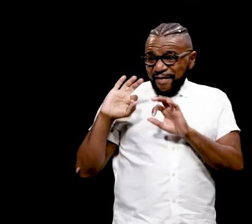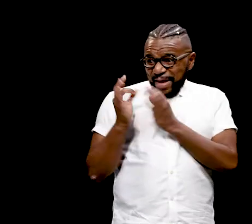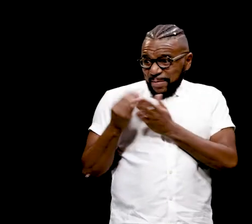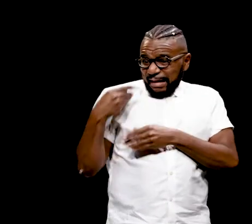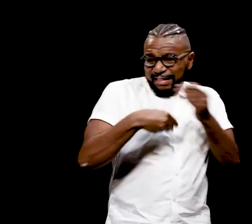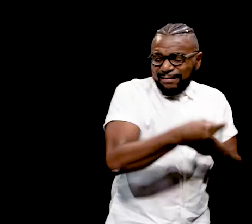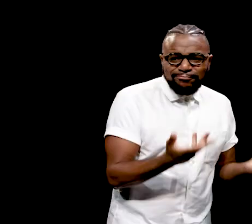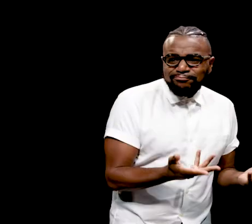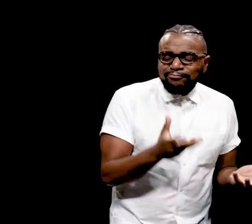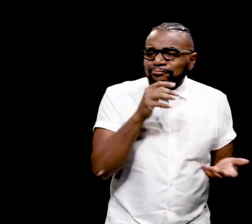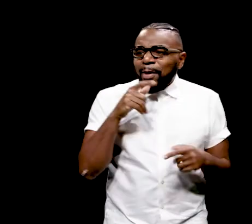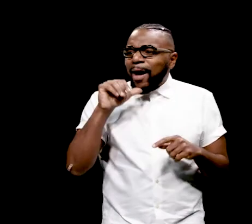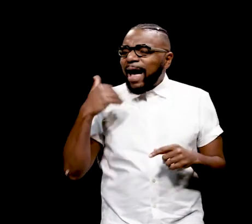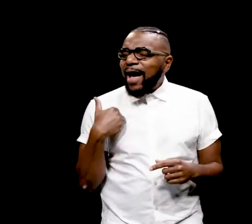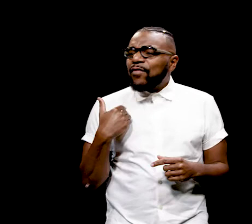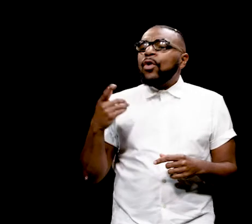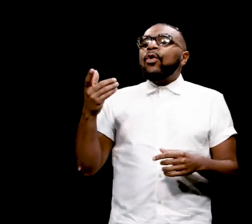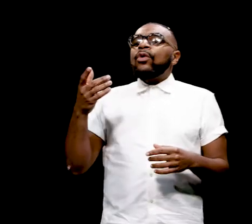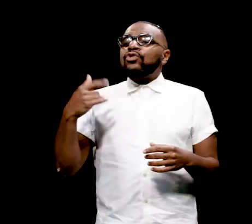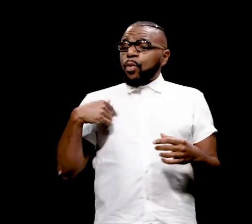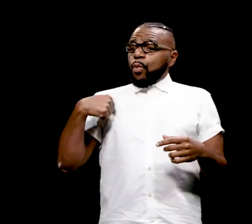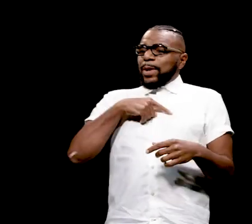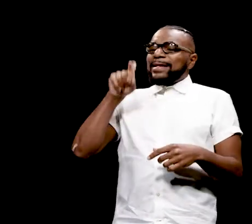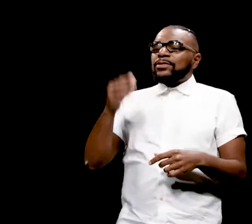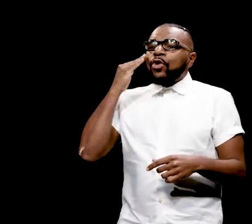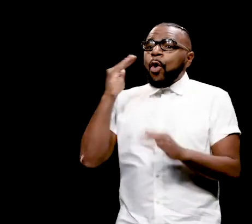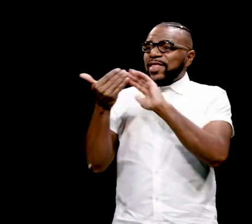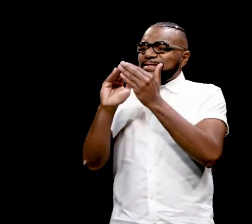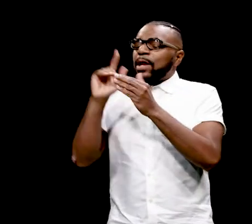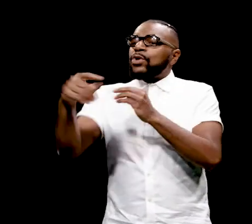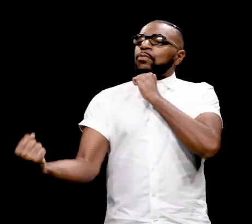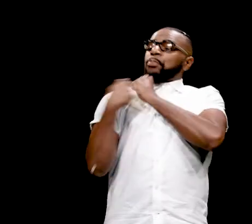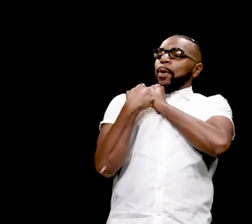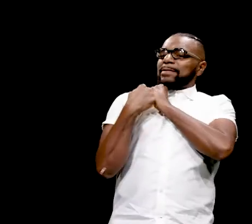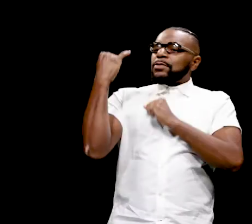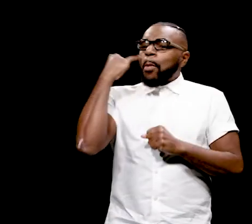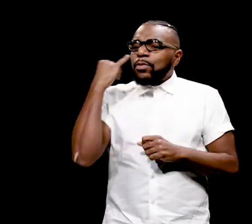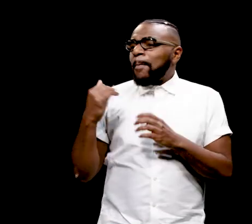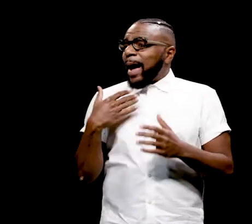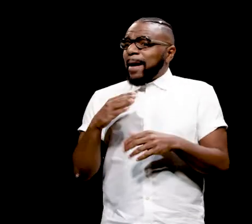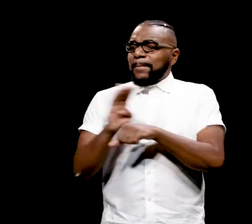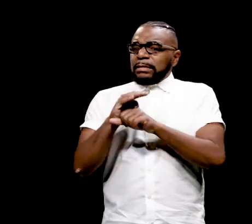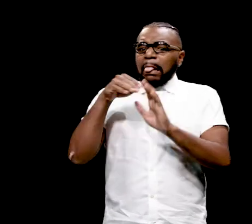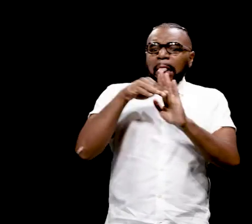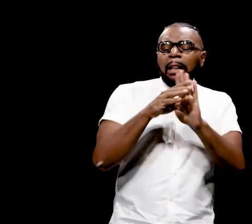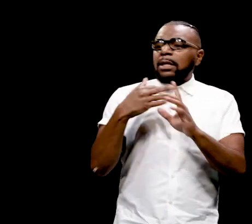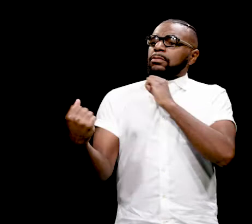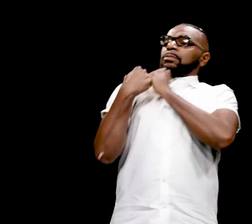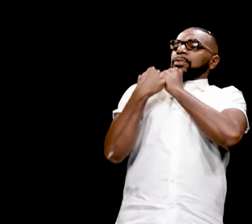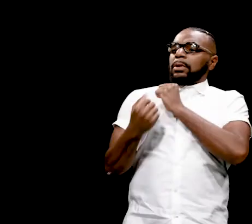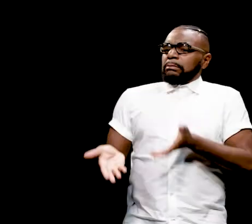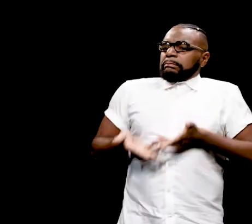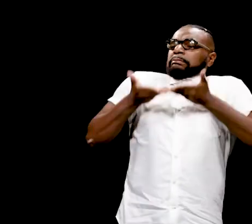have to know that the city is going to be there with the assistance that our partner organizations